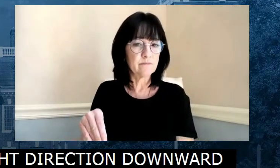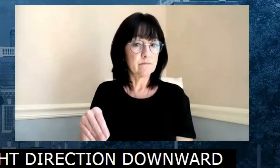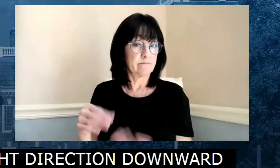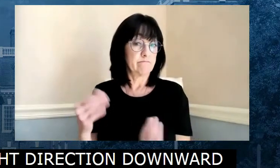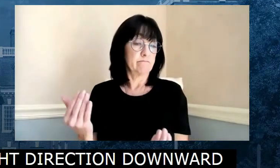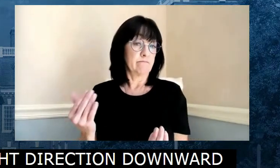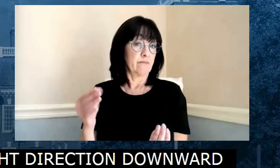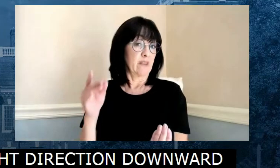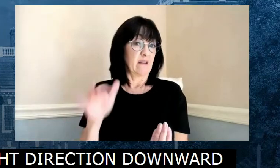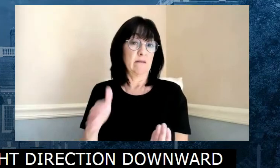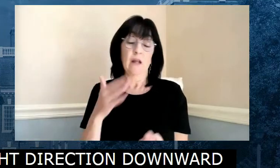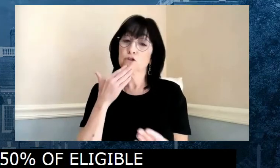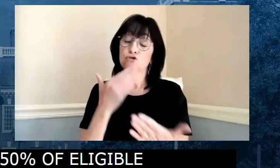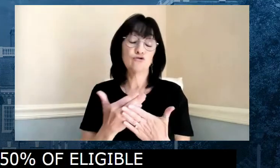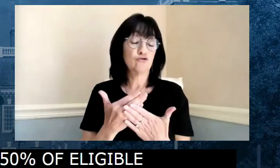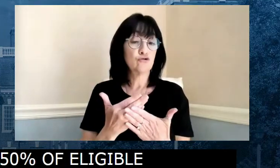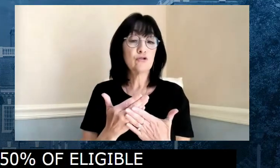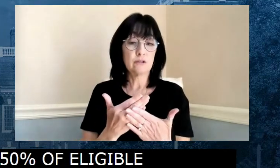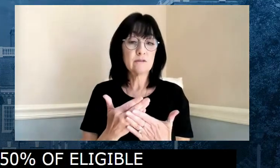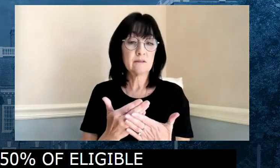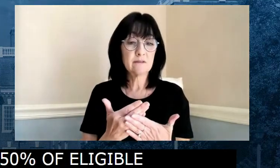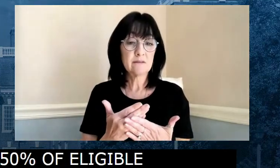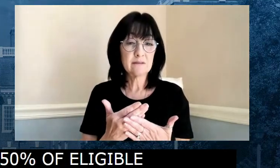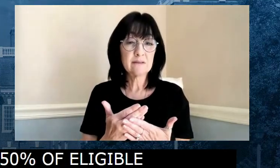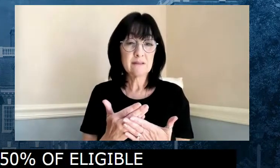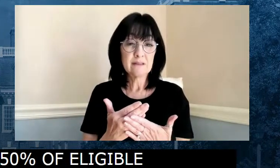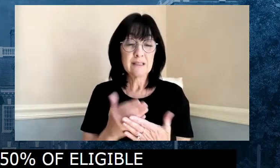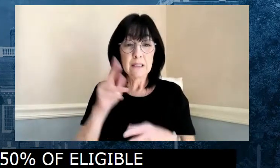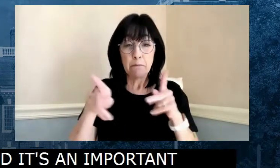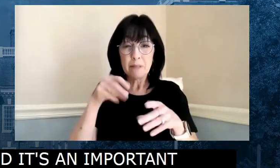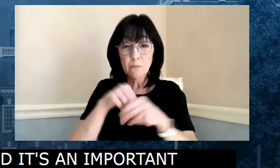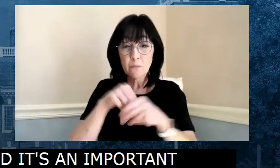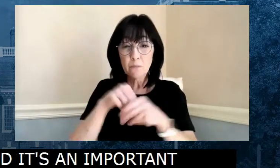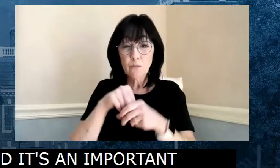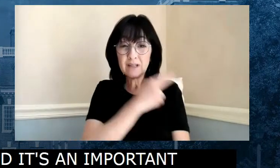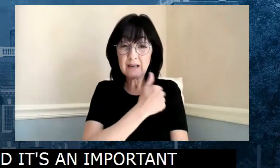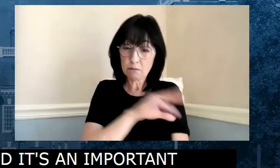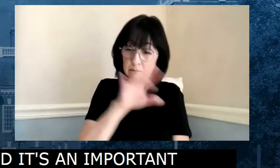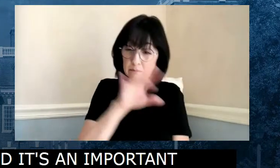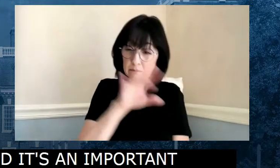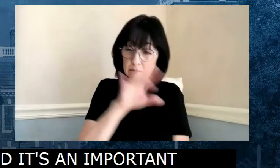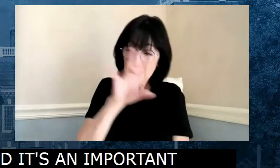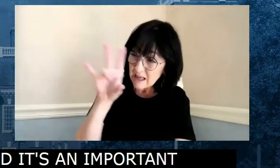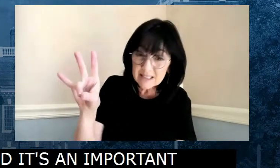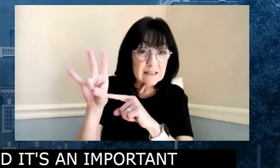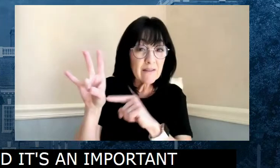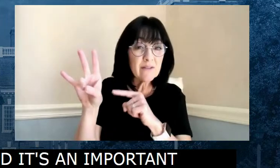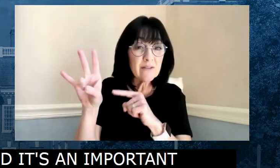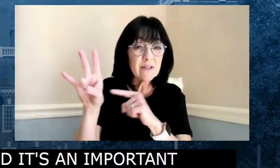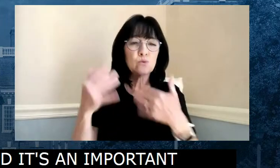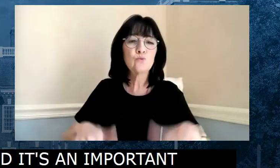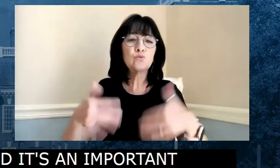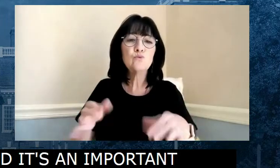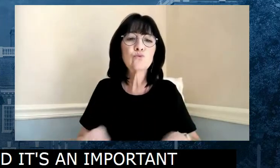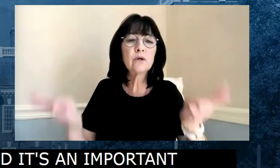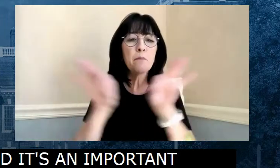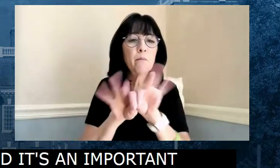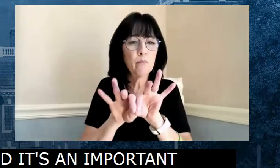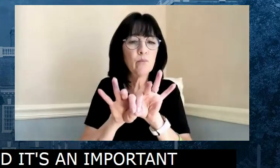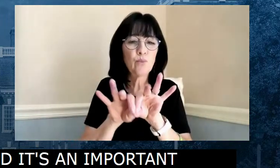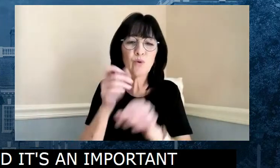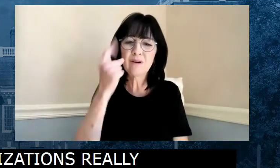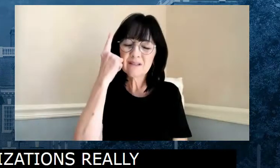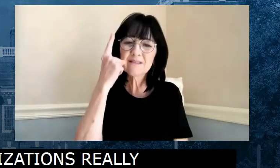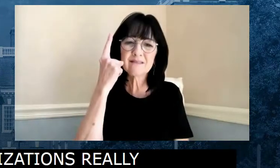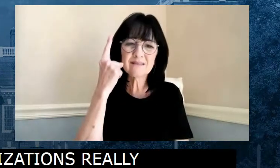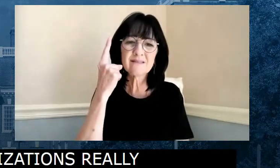important consideration. Down to 77 hospitalizations, really critically important. And sadly, still